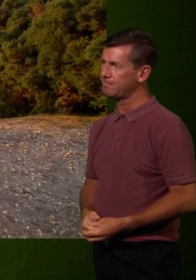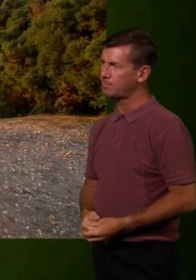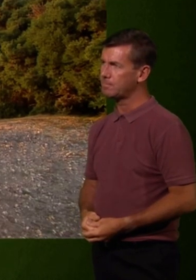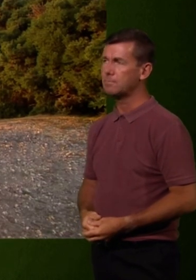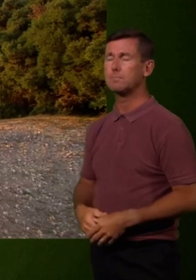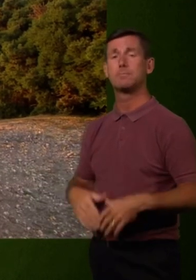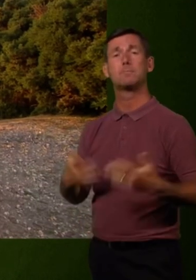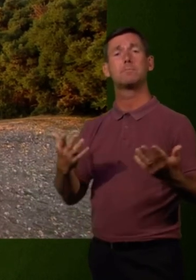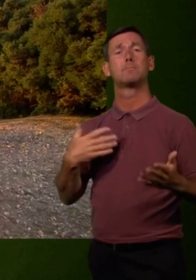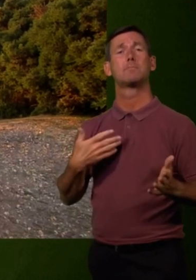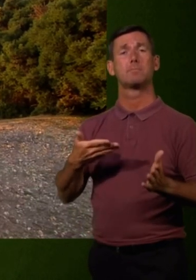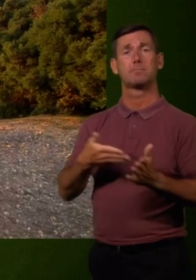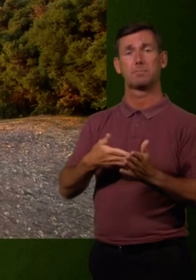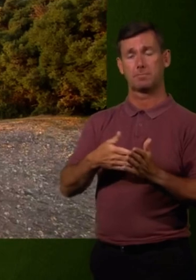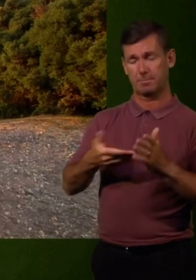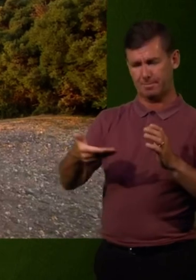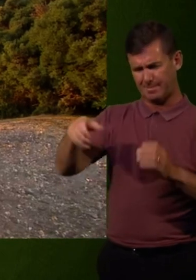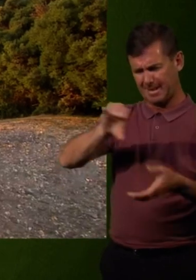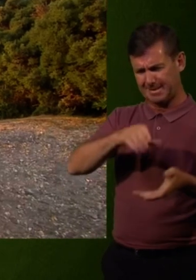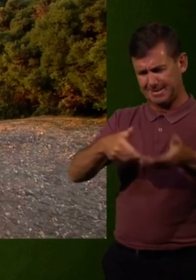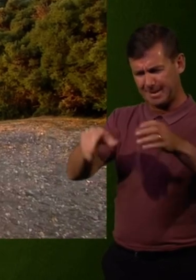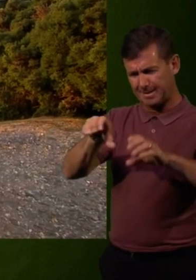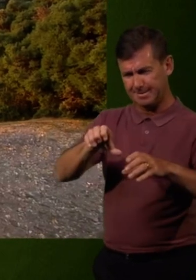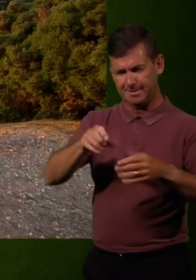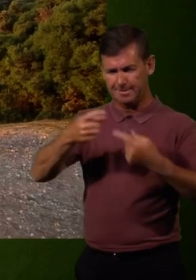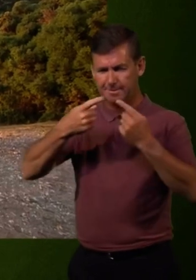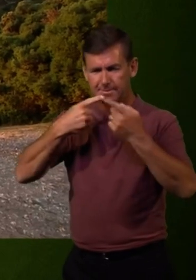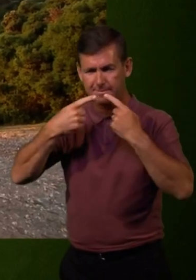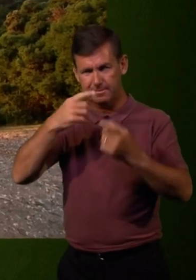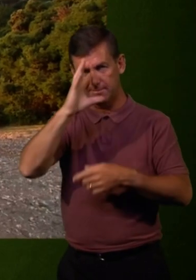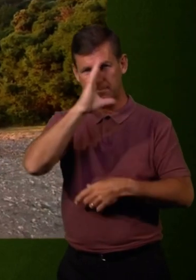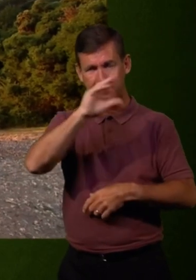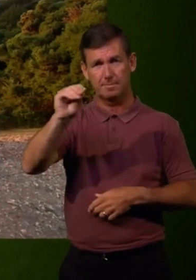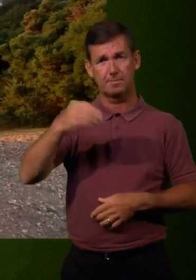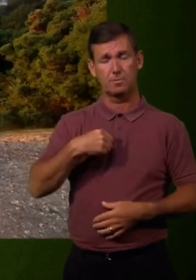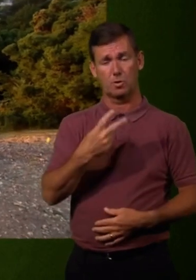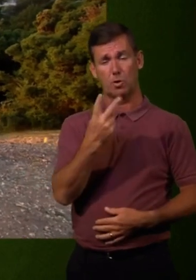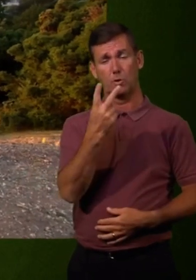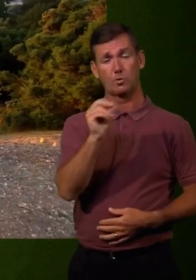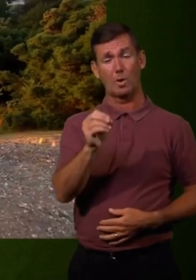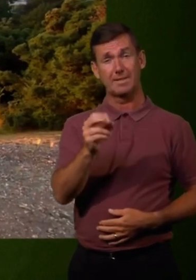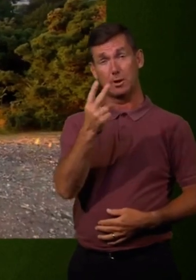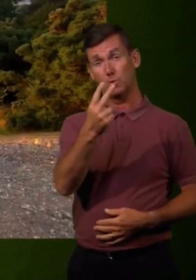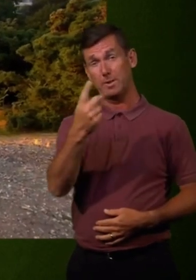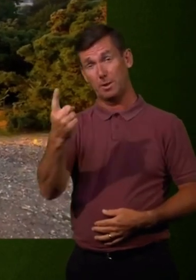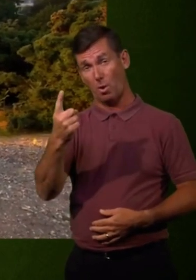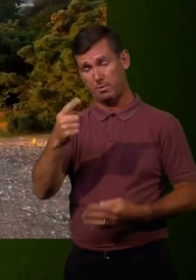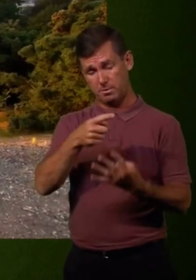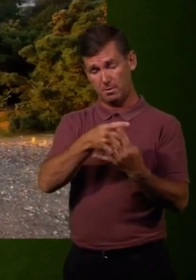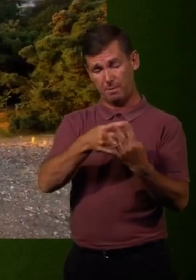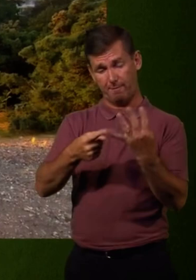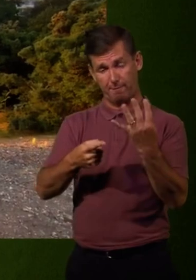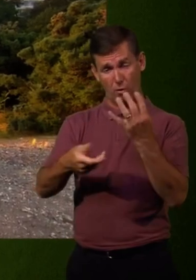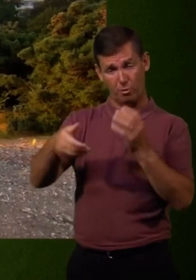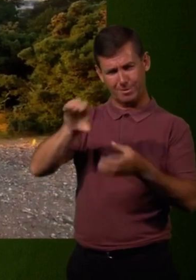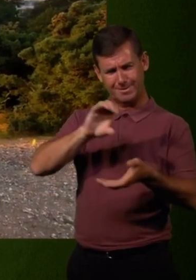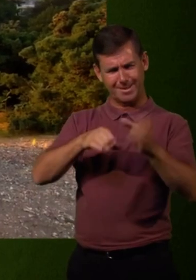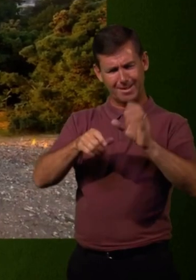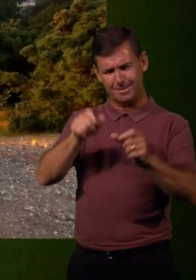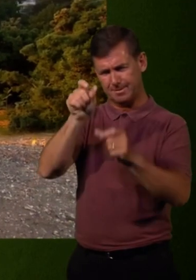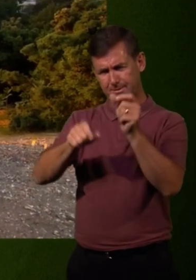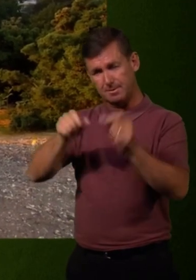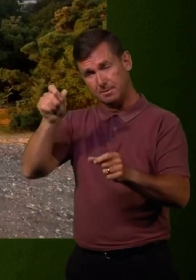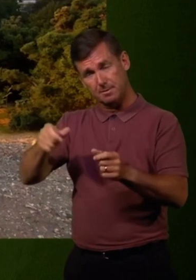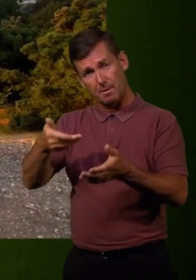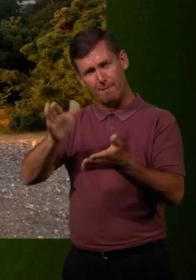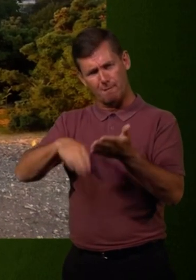some cracking science? In 2021, 4 scientists, Horsburgh, Mitchell, Dawson and Maher, from the